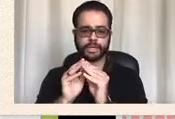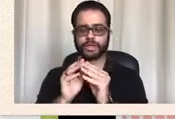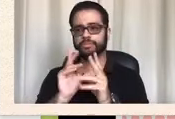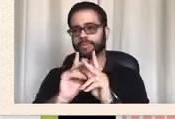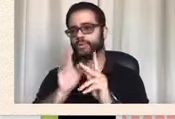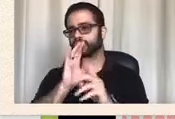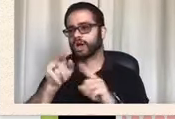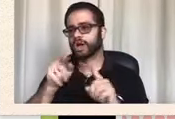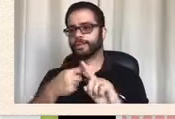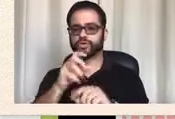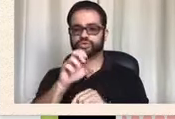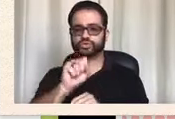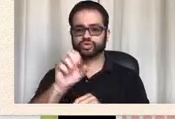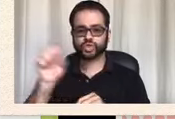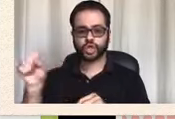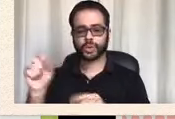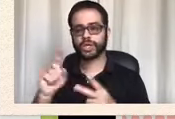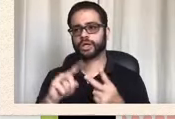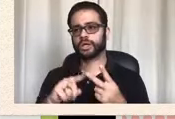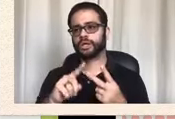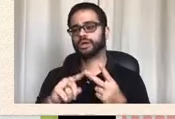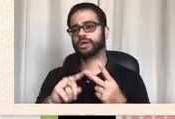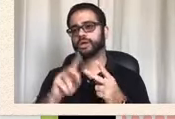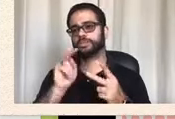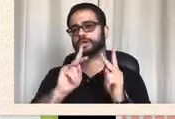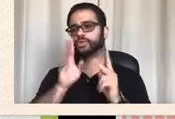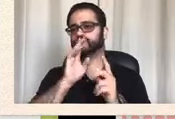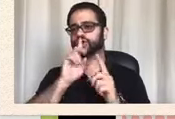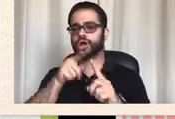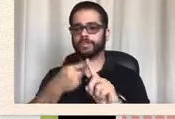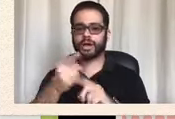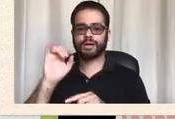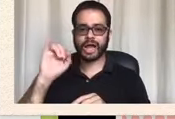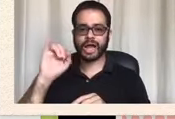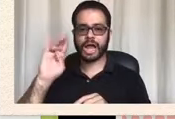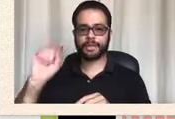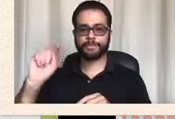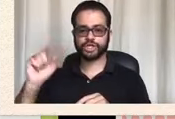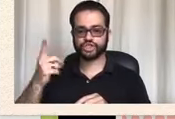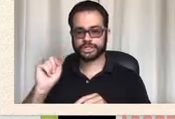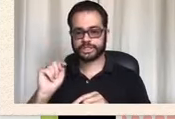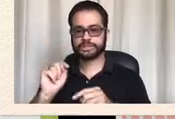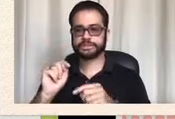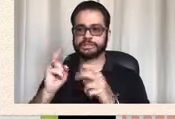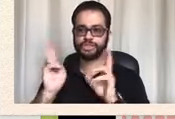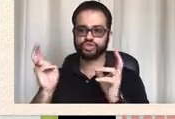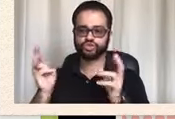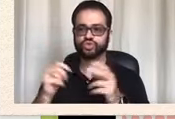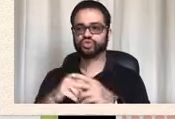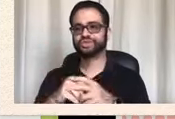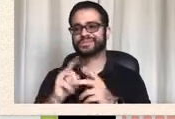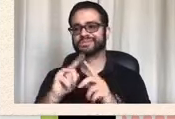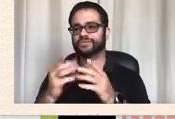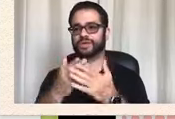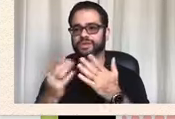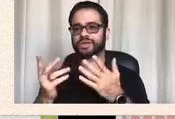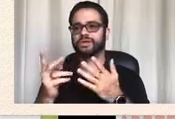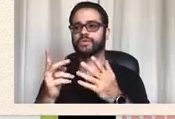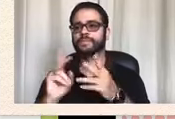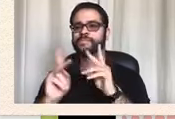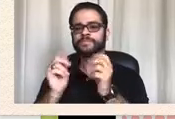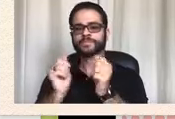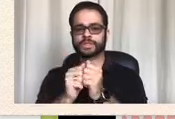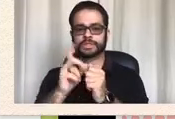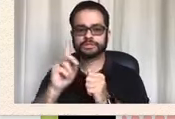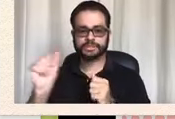have speakers on iBudget issues and different things that people with disabilities, like Arizona and I,